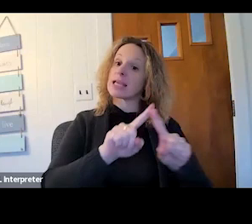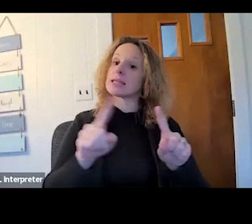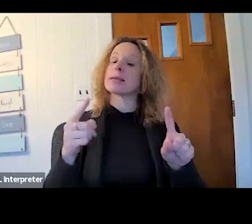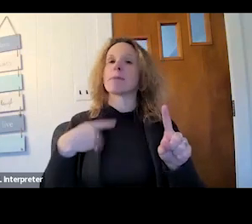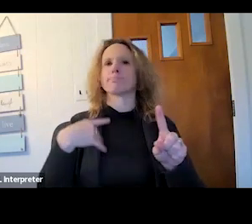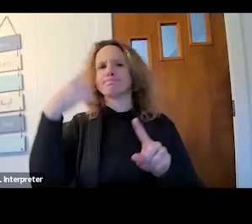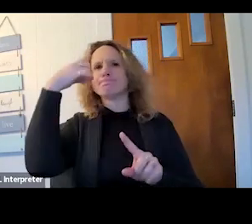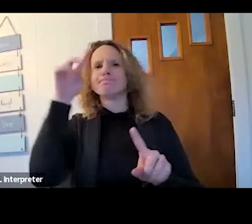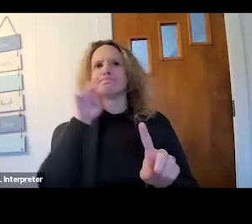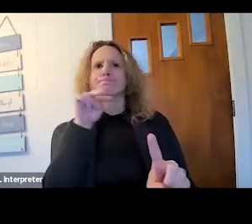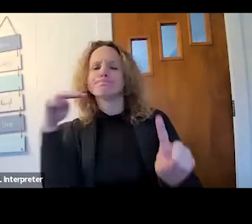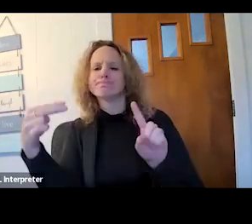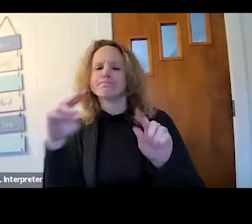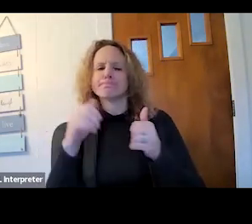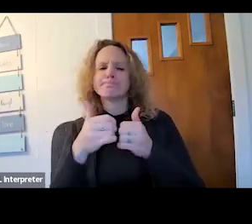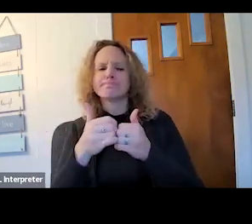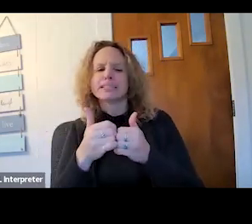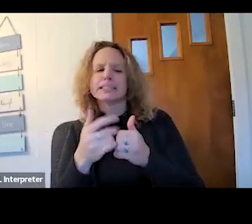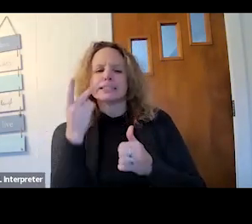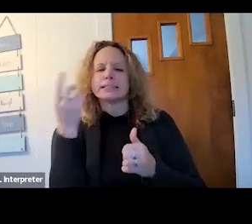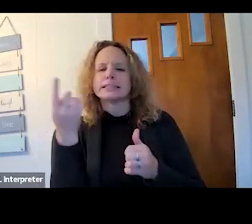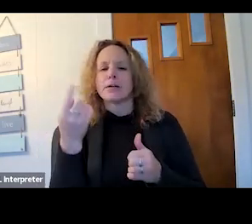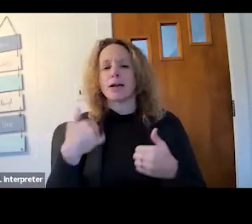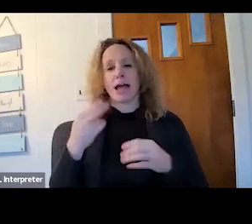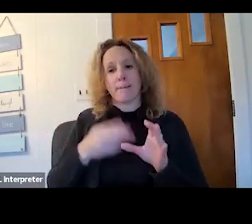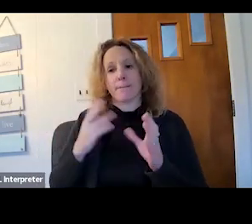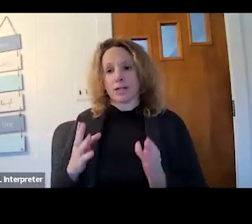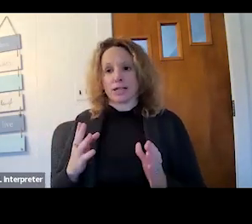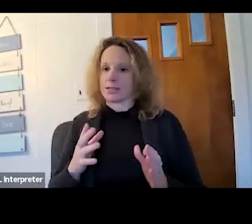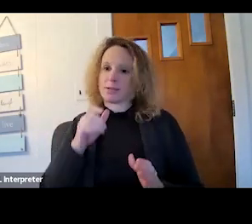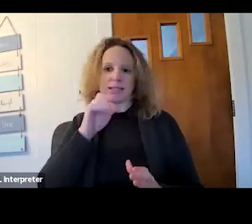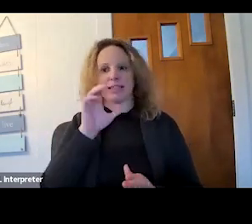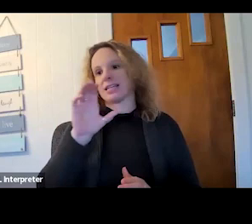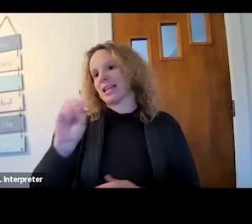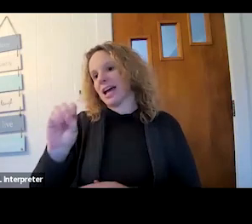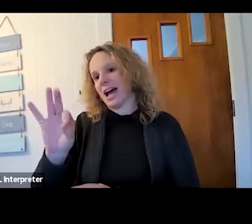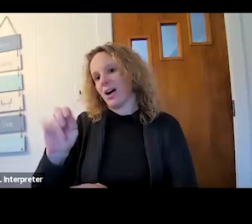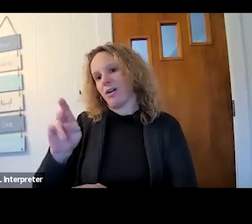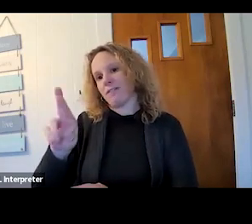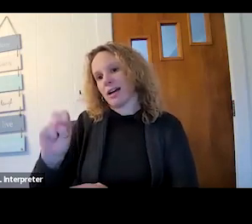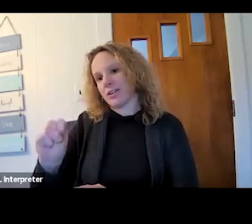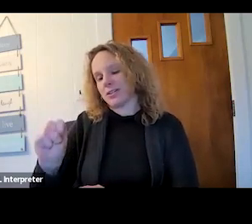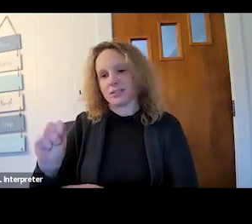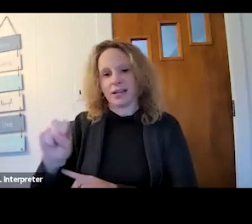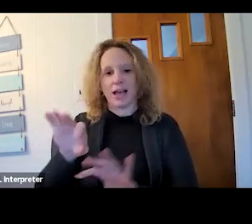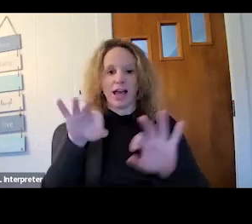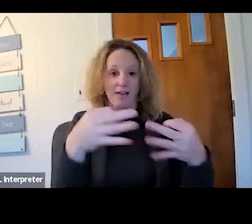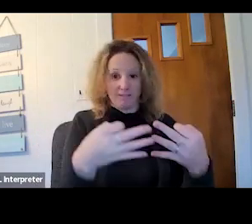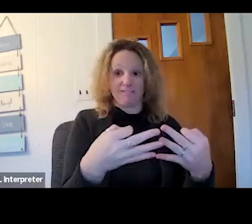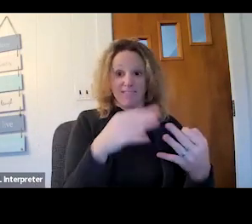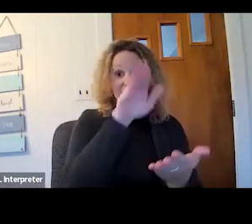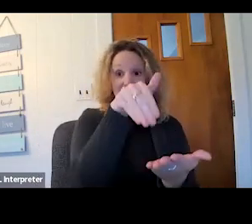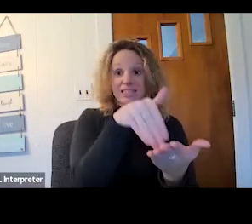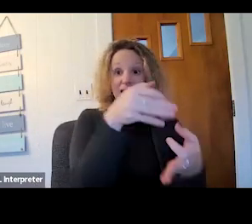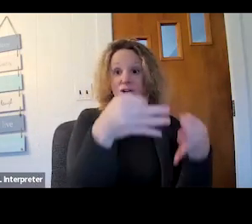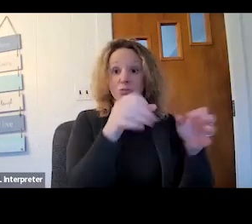rethink how we see things. So we have participants instead of offenders. We value family. We're a family-centered